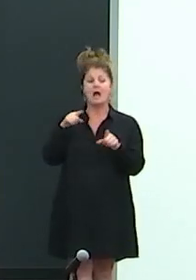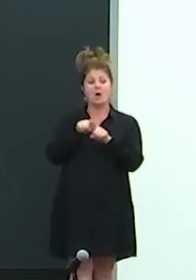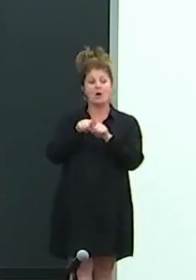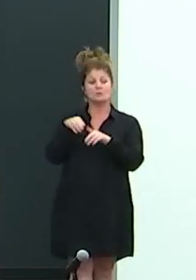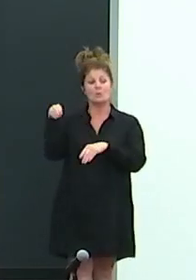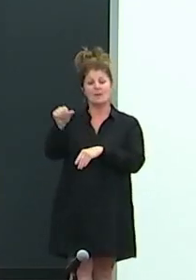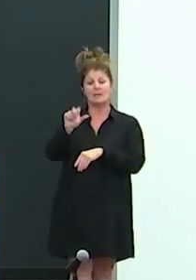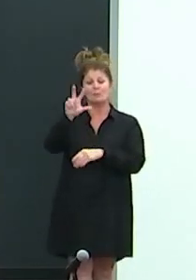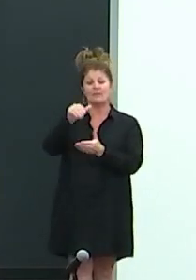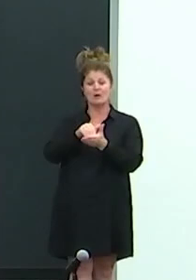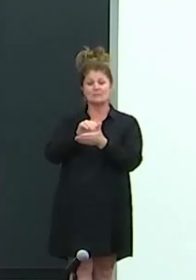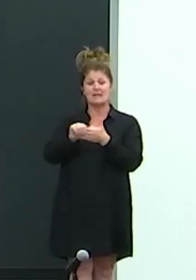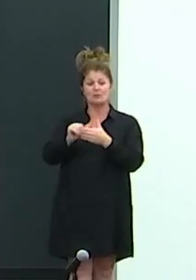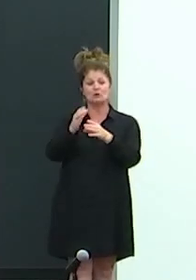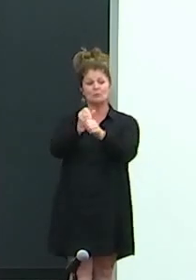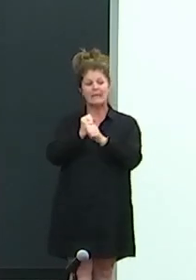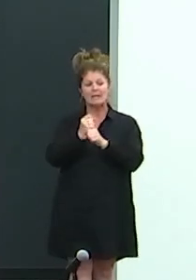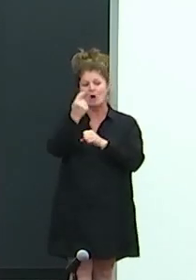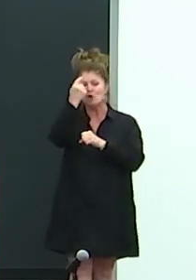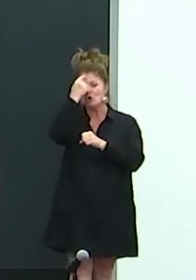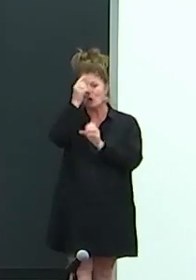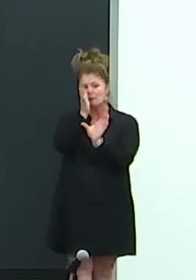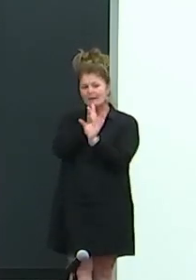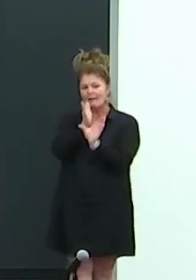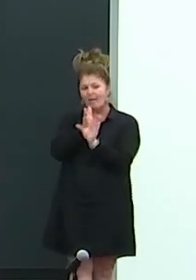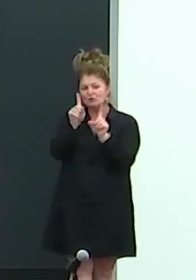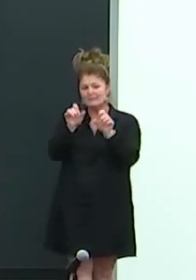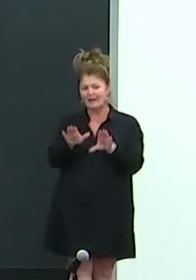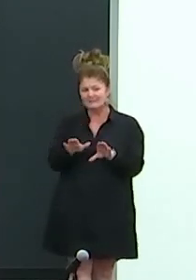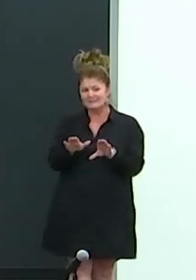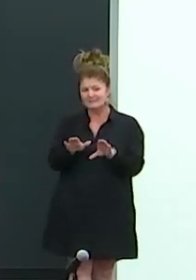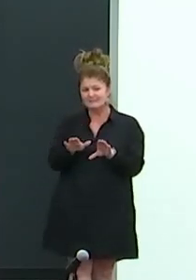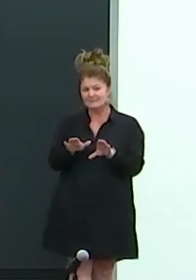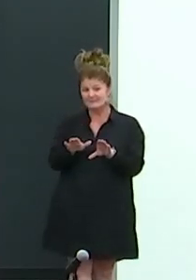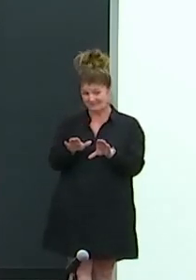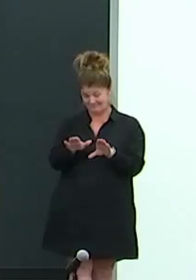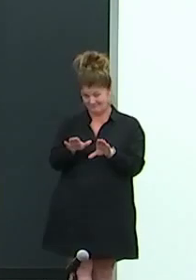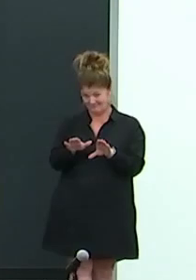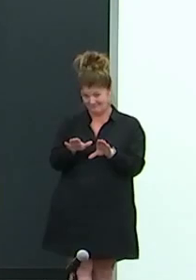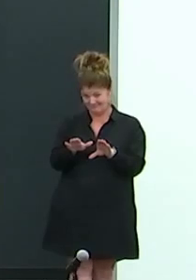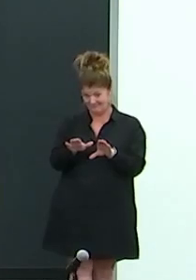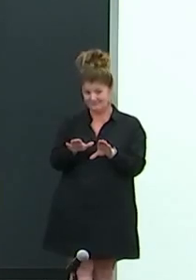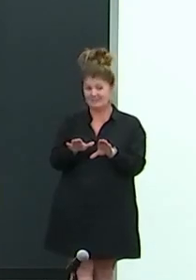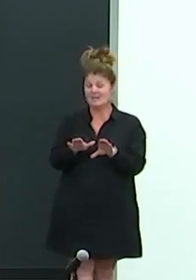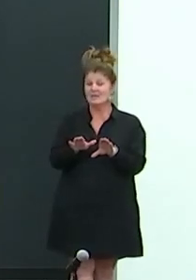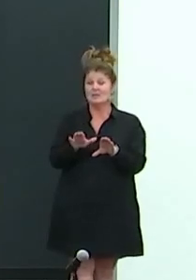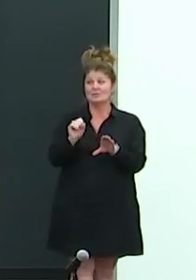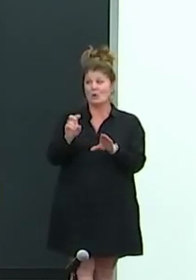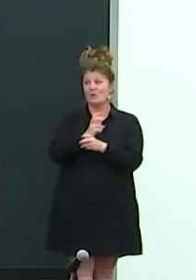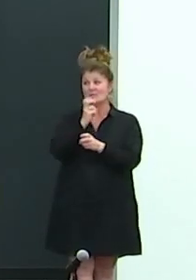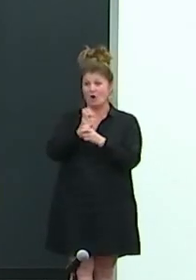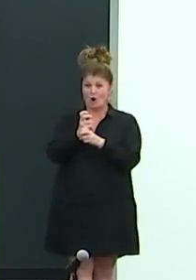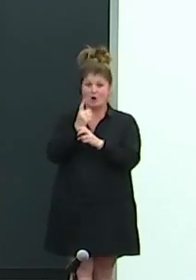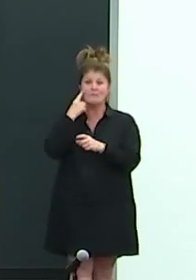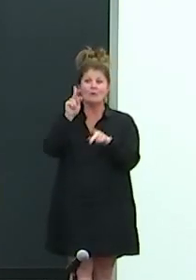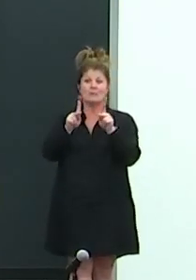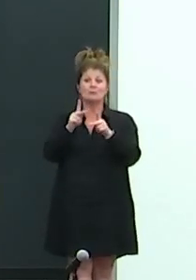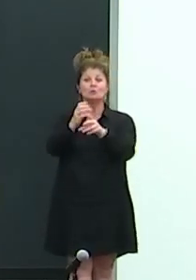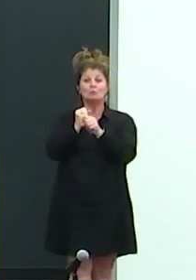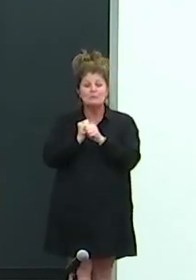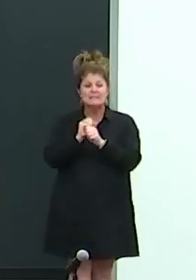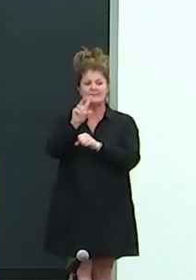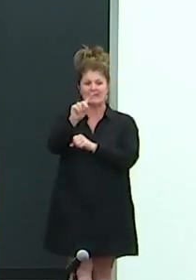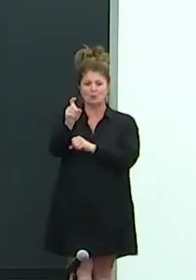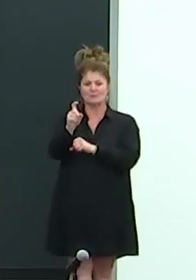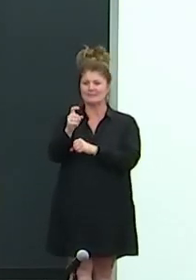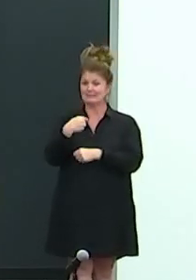$3,000 to get a neuropsych test. So I want to say, like, it's very hard for people to get diagnosed like me.